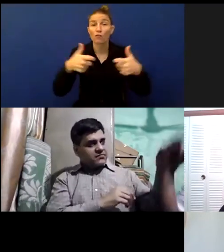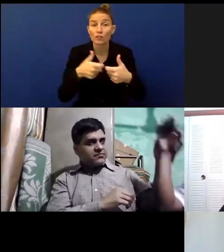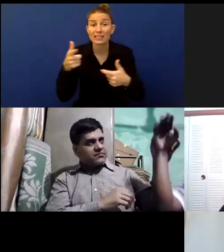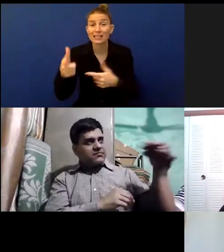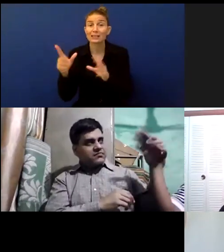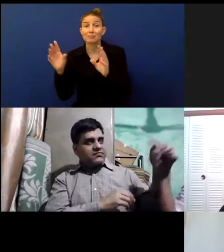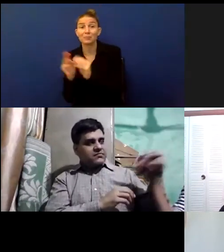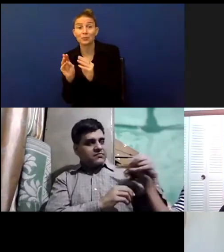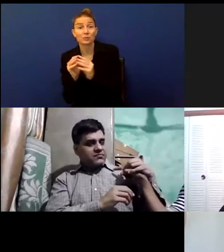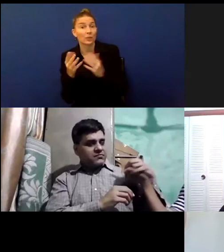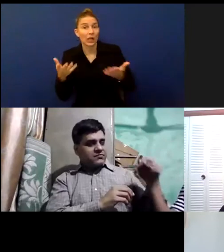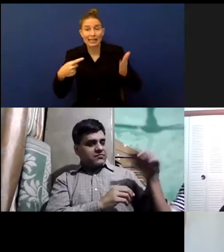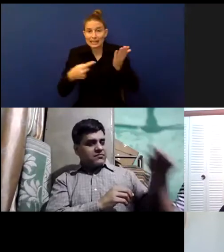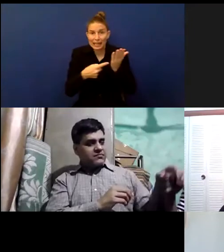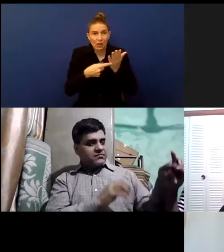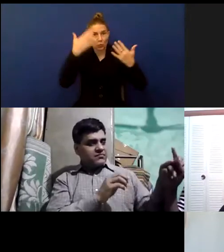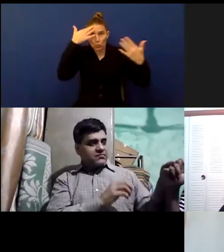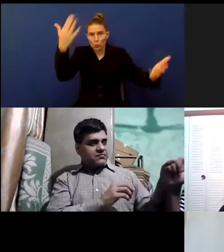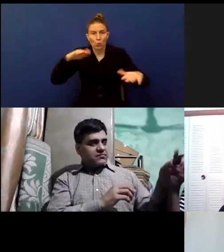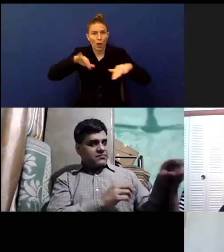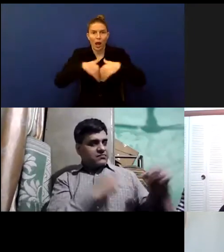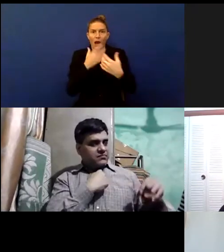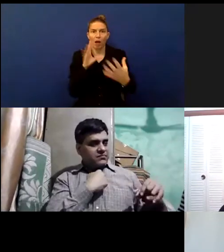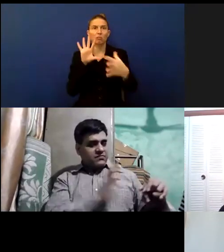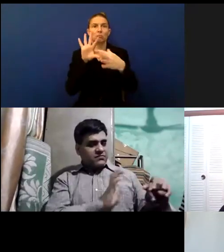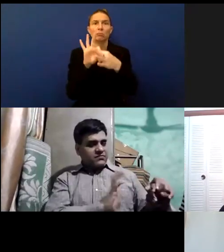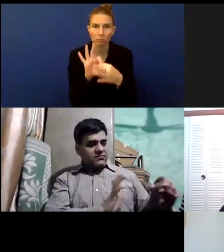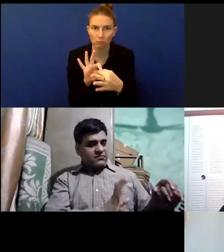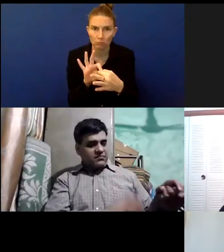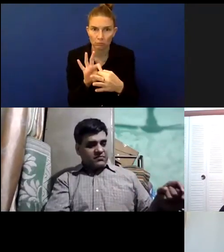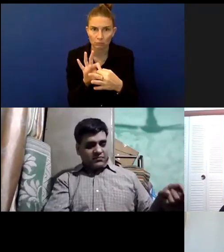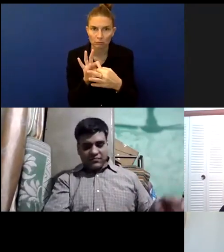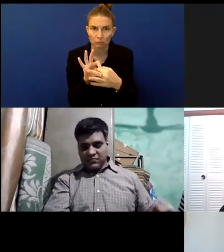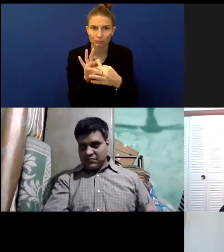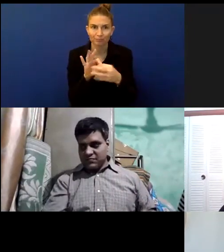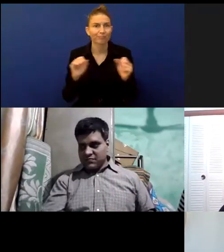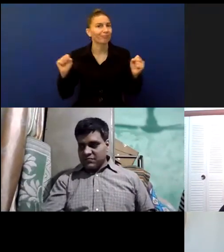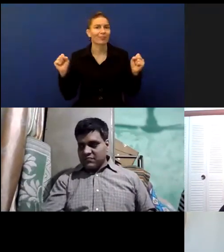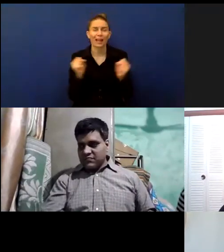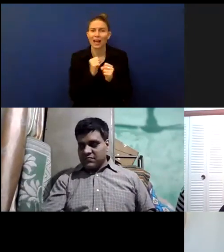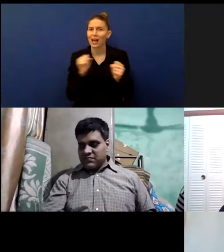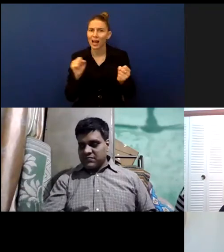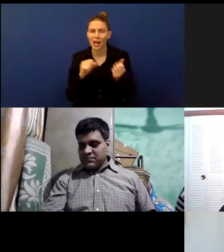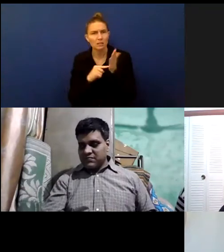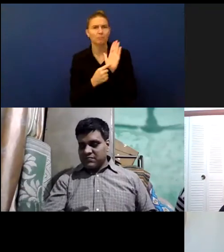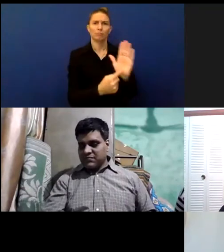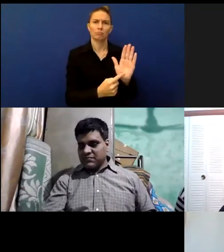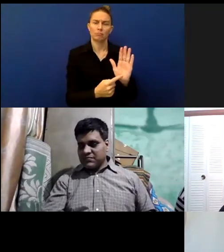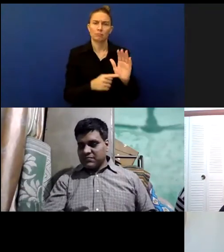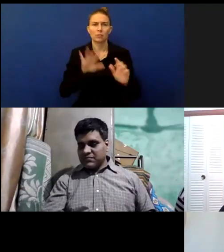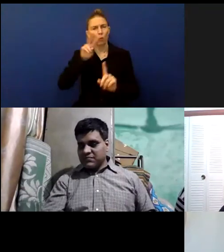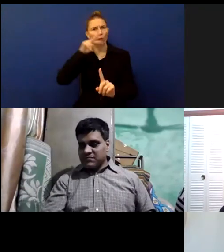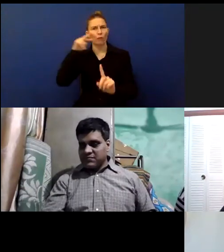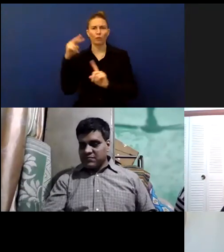technical know-how. So they cannot participate. They cannot represent their views. So